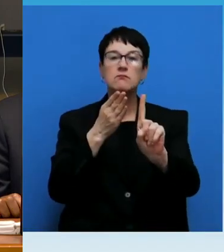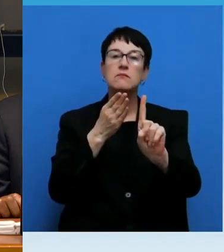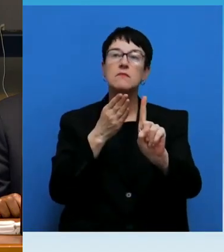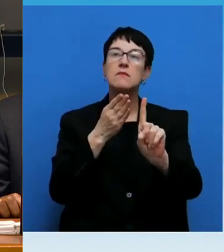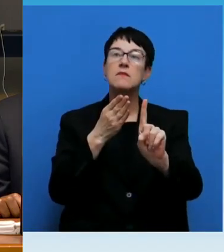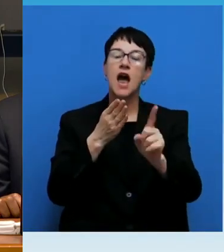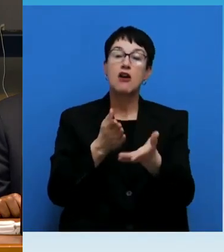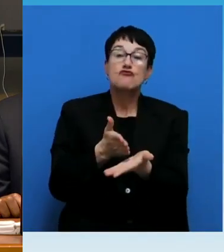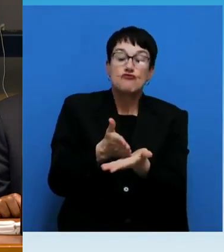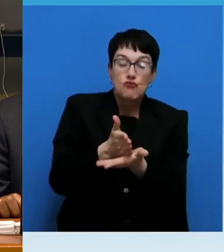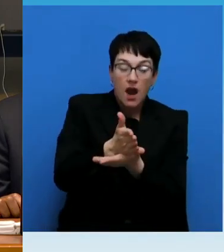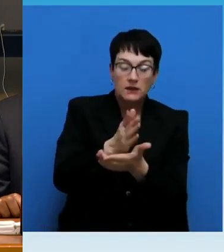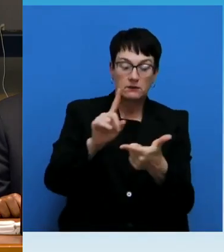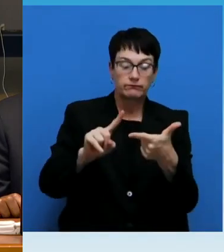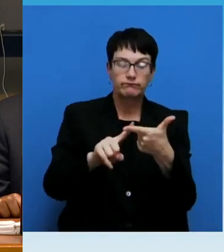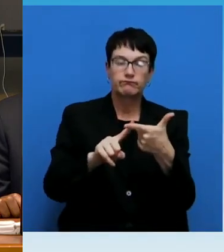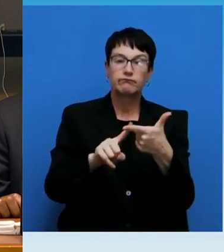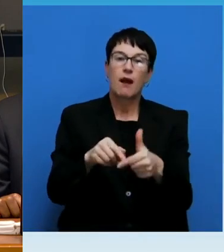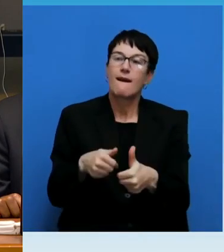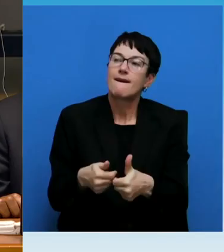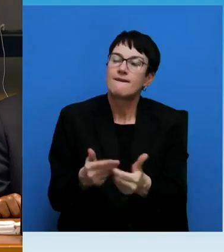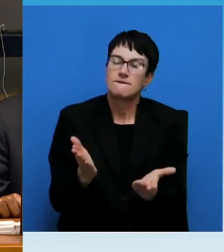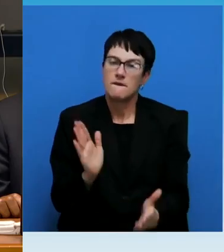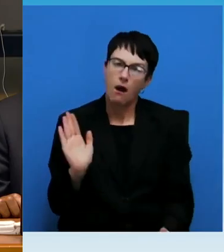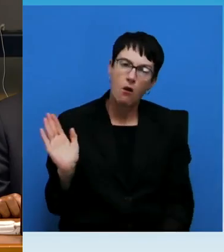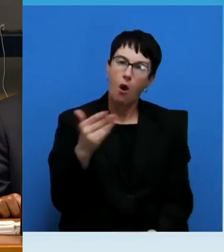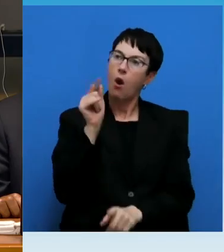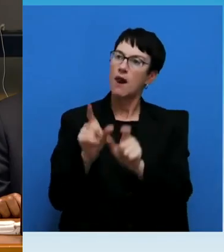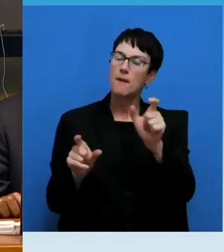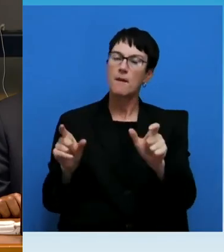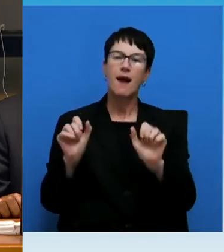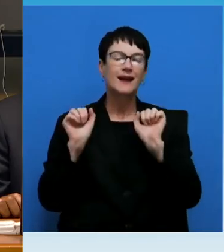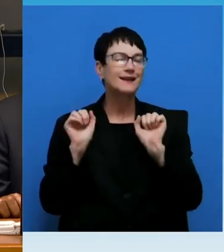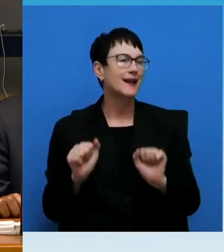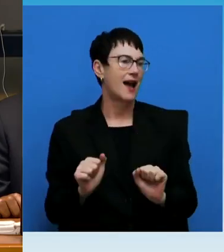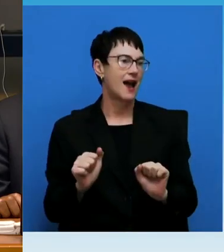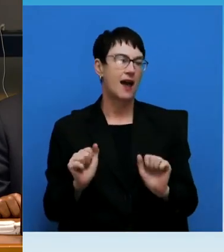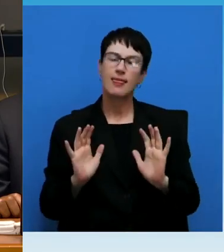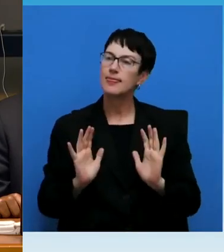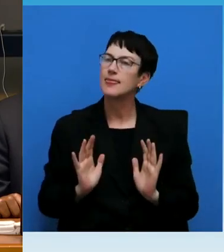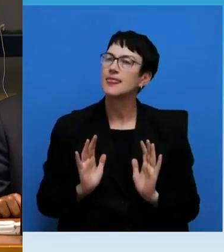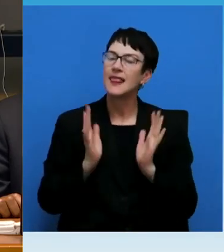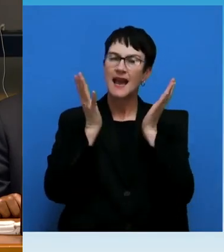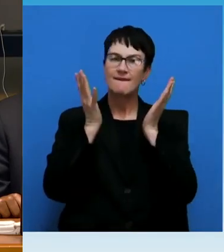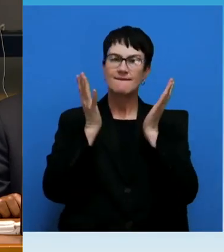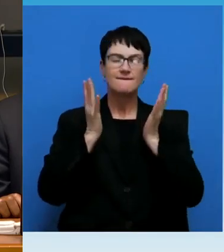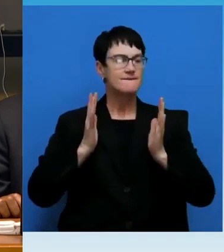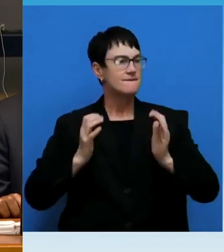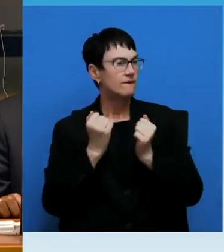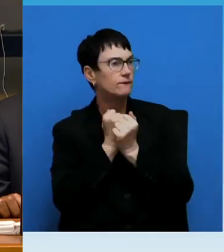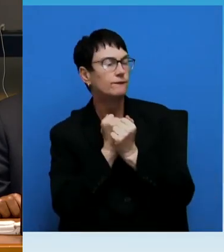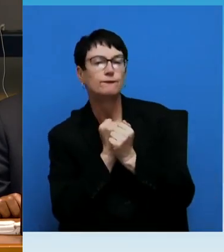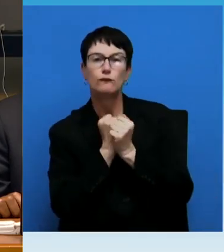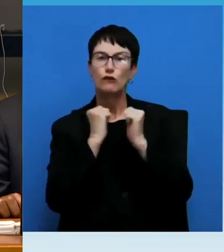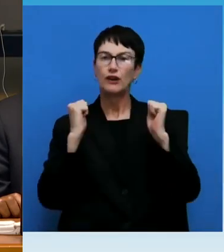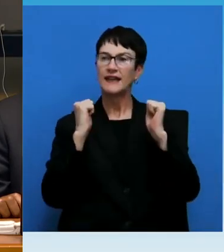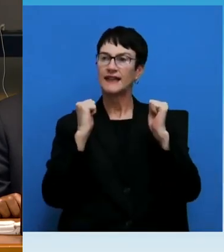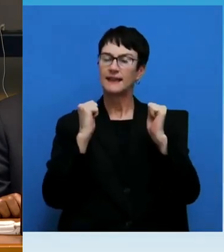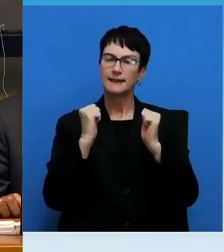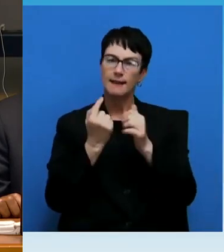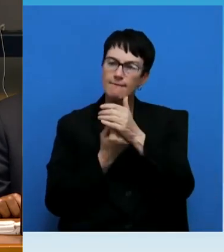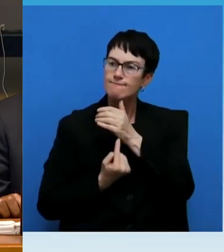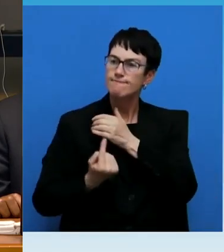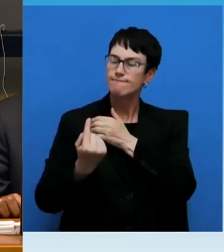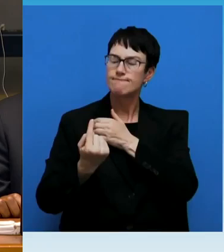person, everywhere, should be able to live free from harm and have full autonomy on their own body and